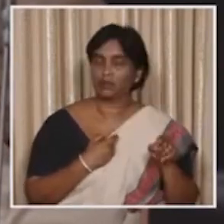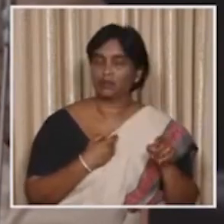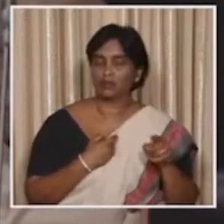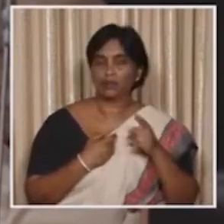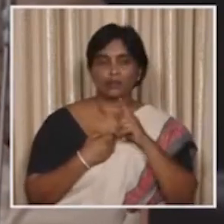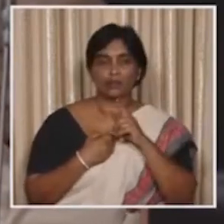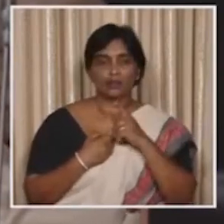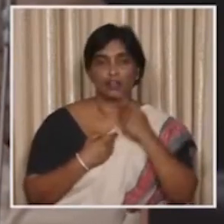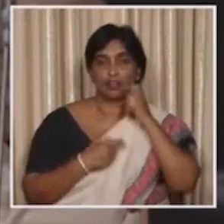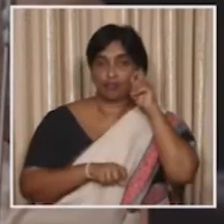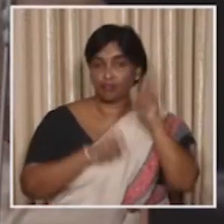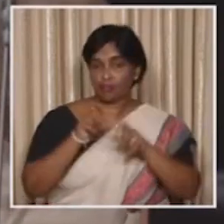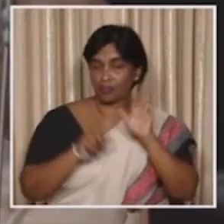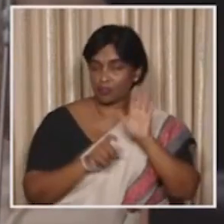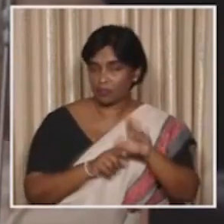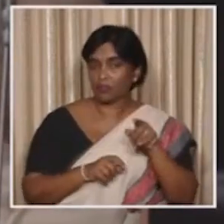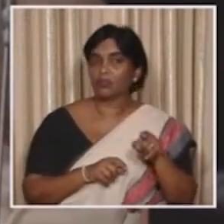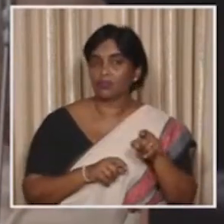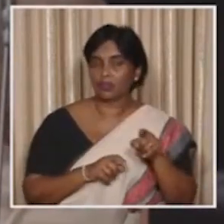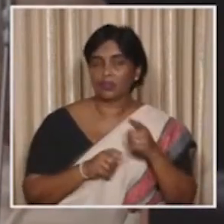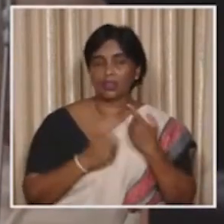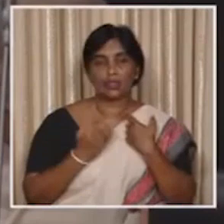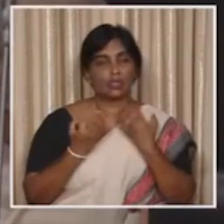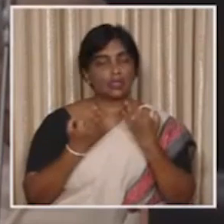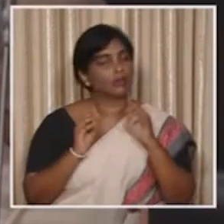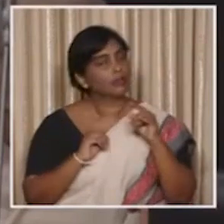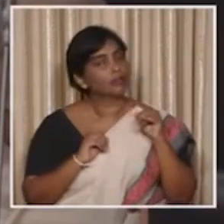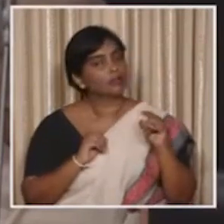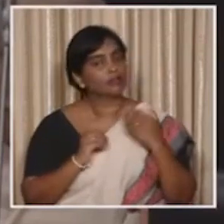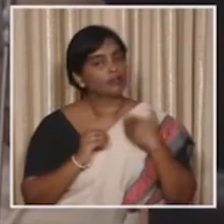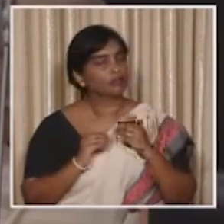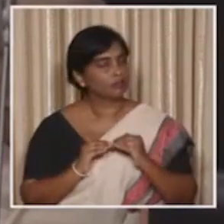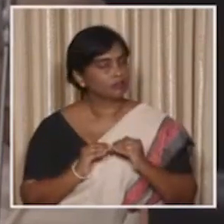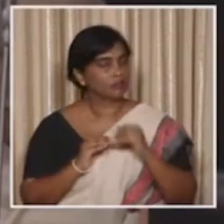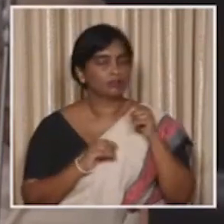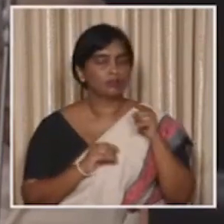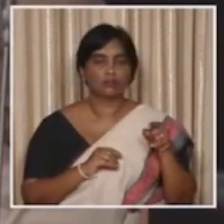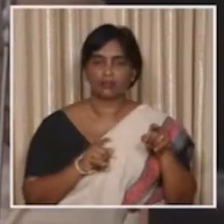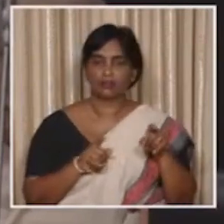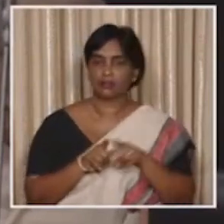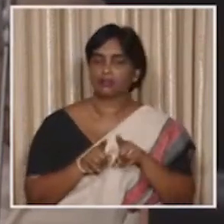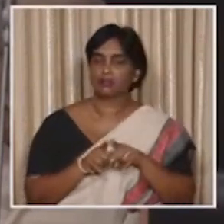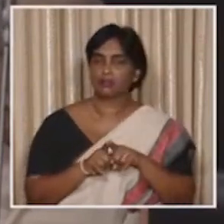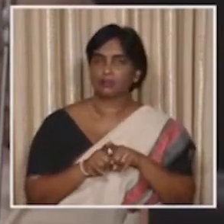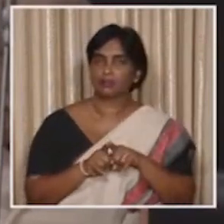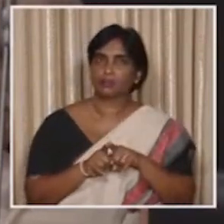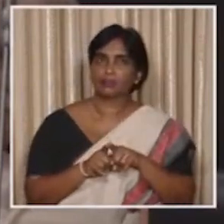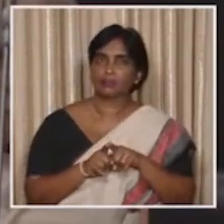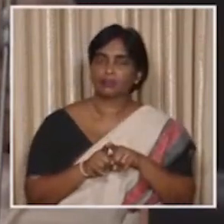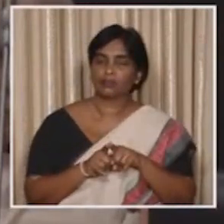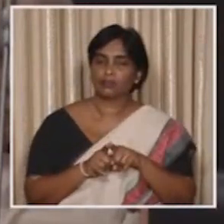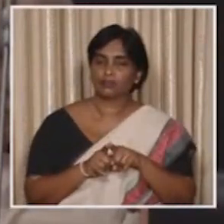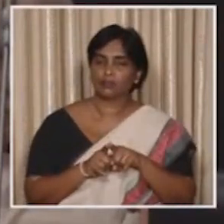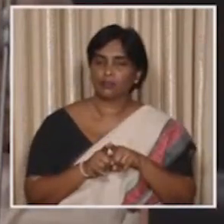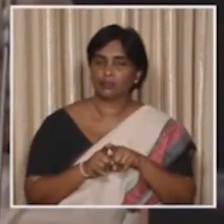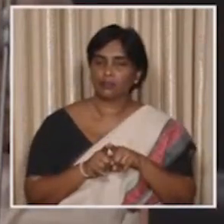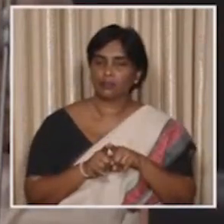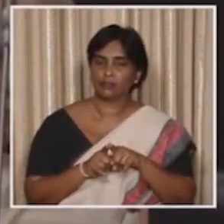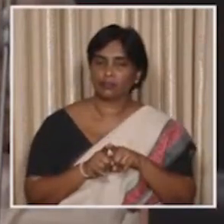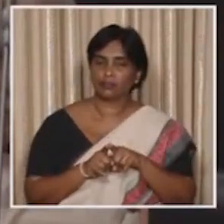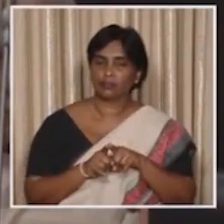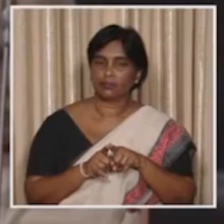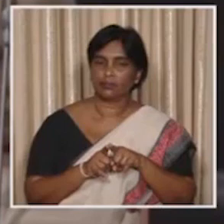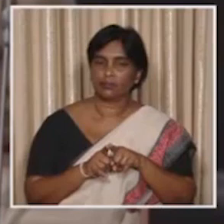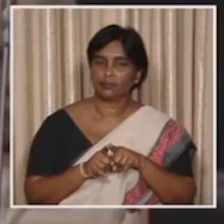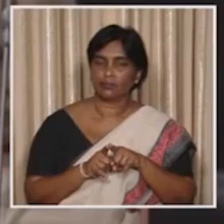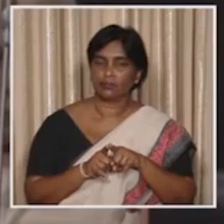people. Therefore, as public officers, the respondents are obliged at all times to act in a manner which honors the trust